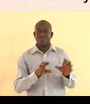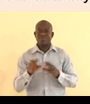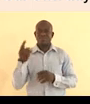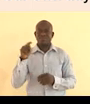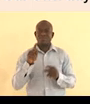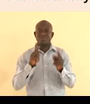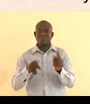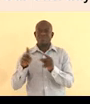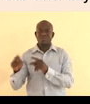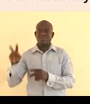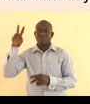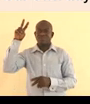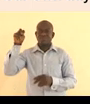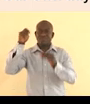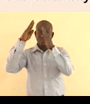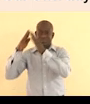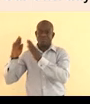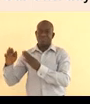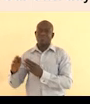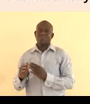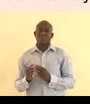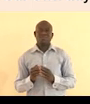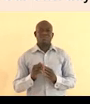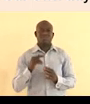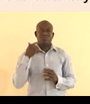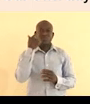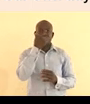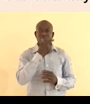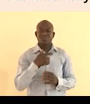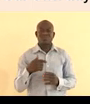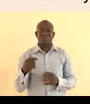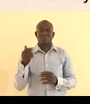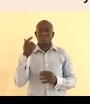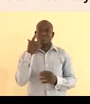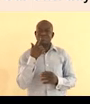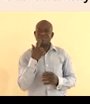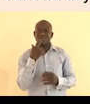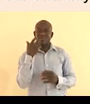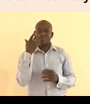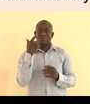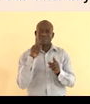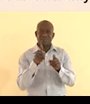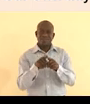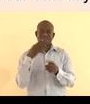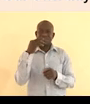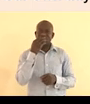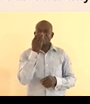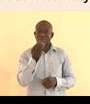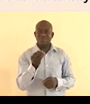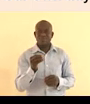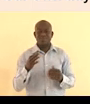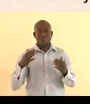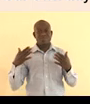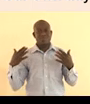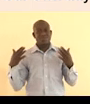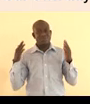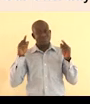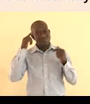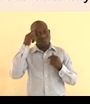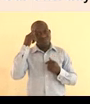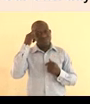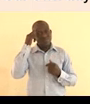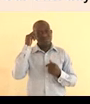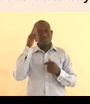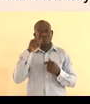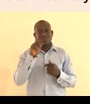why did the people of Nazareth, who admired him as he spoke and wondered how